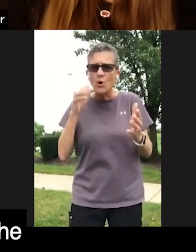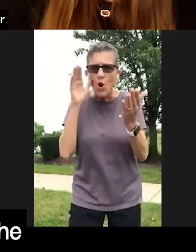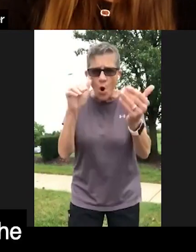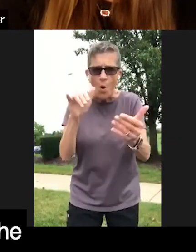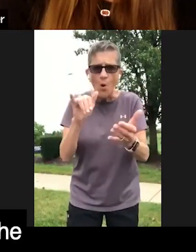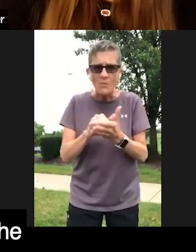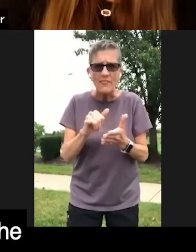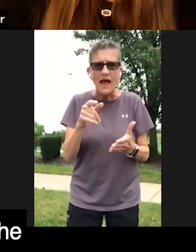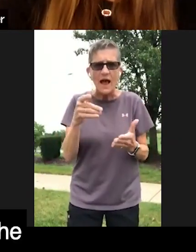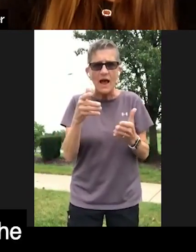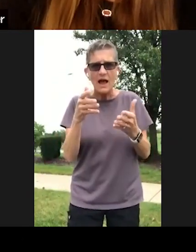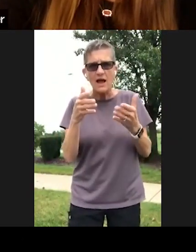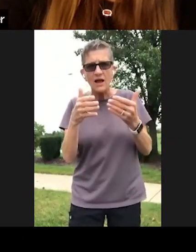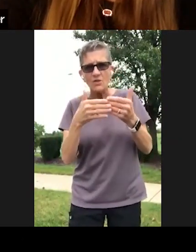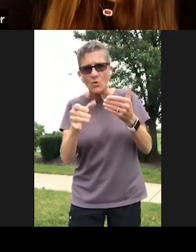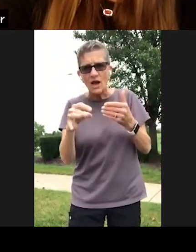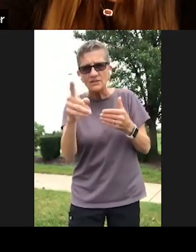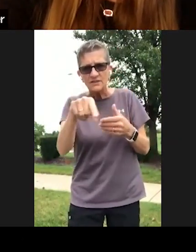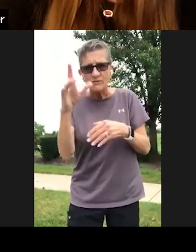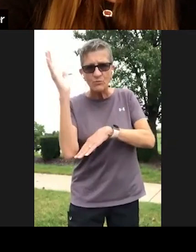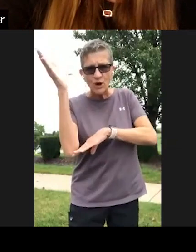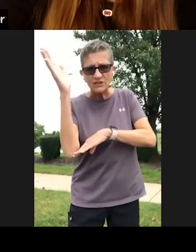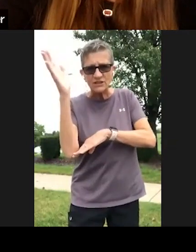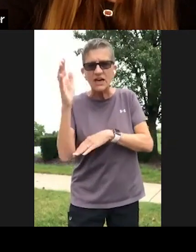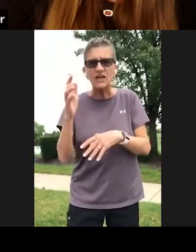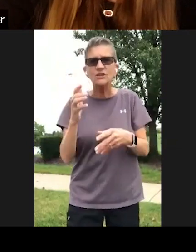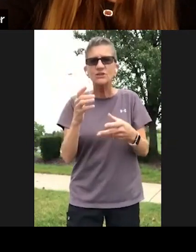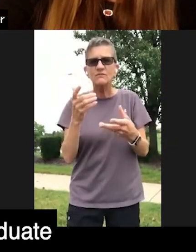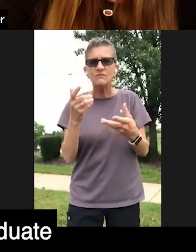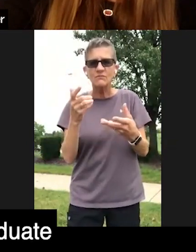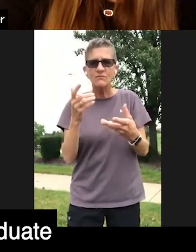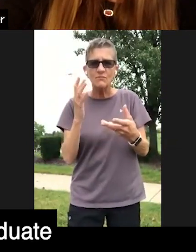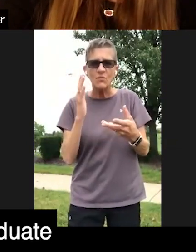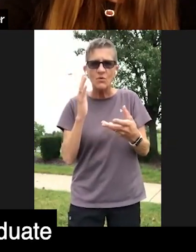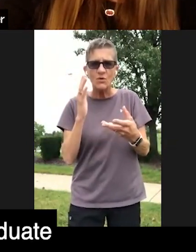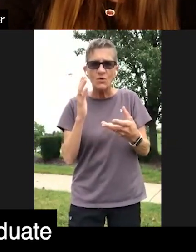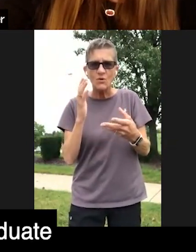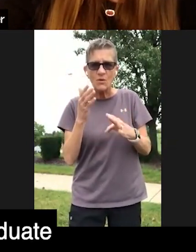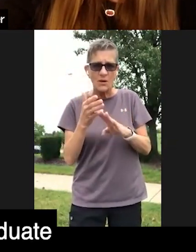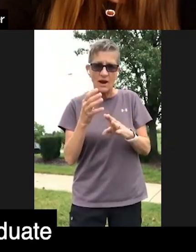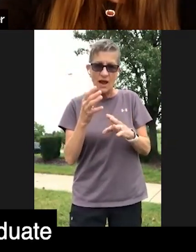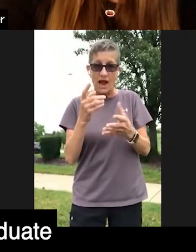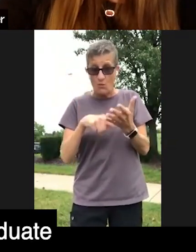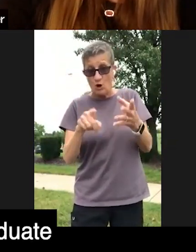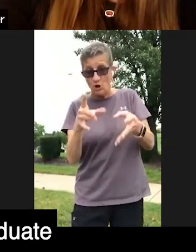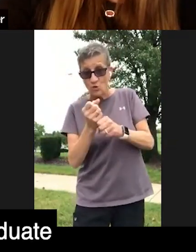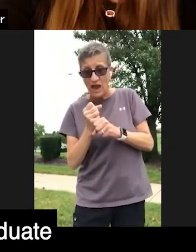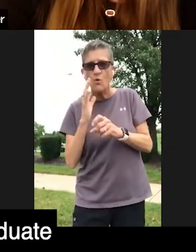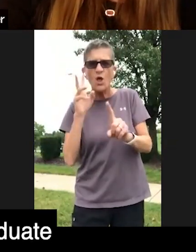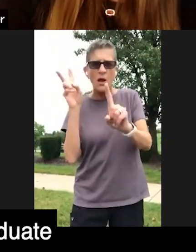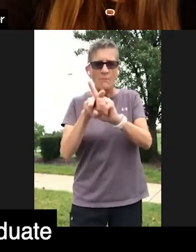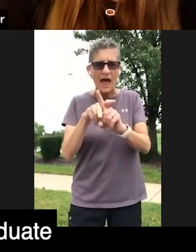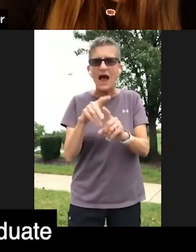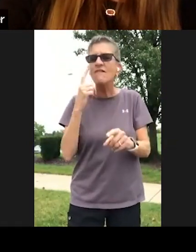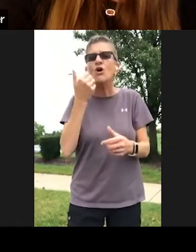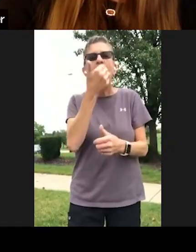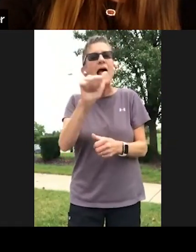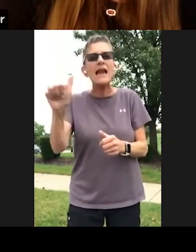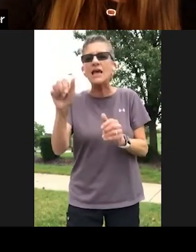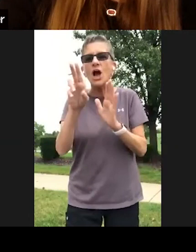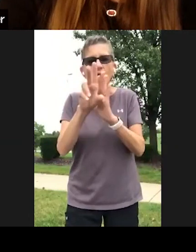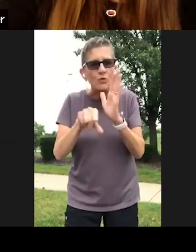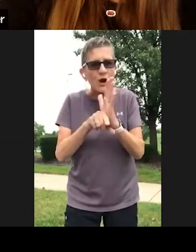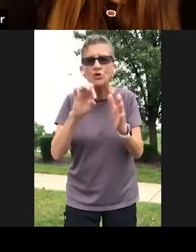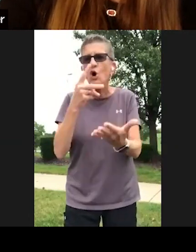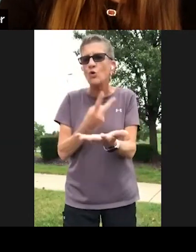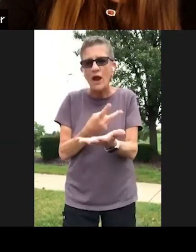the rest of the presentation, as well as what has already come before, is applicable to undergraduate as well as graduate spaces. And also